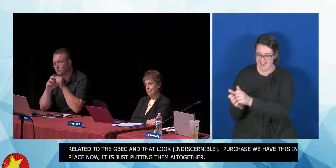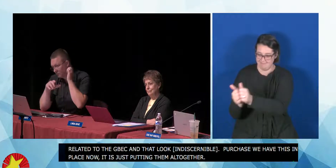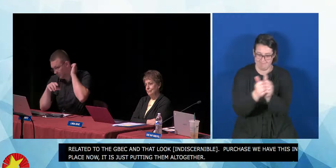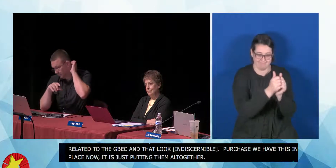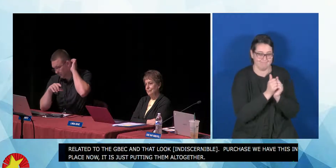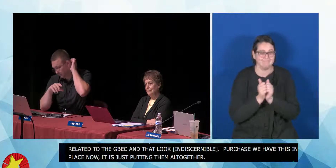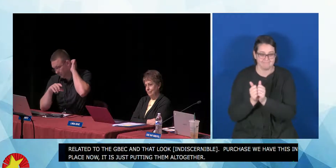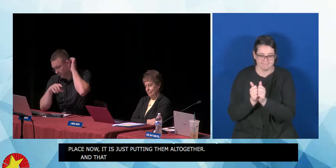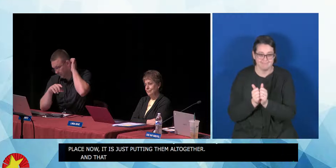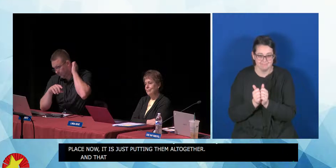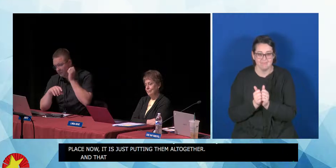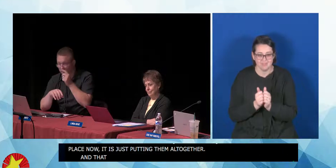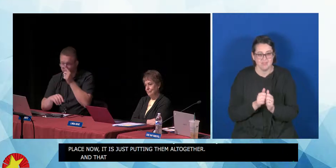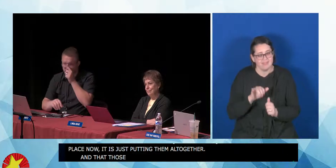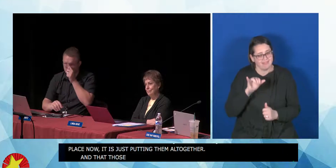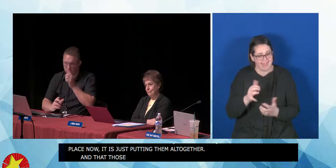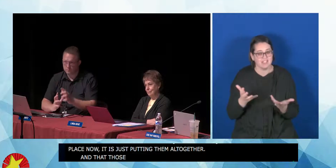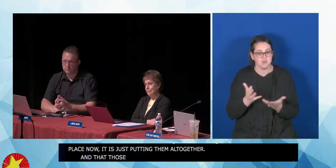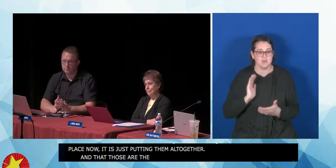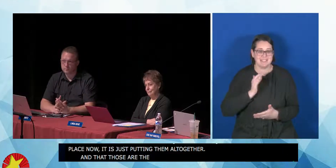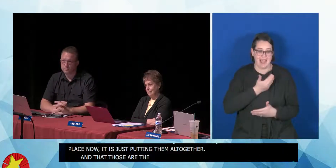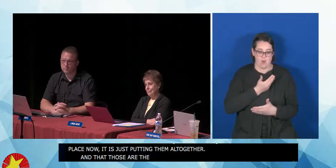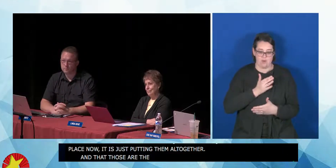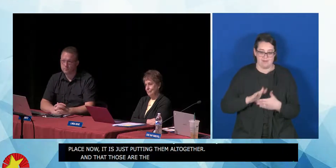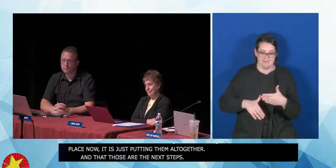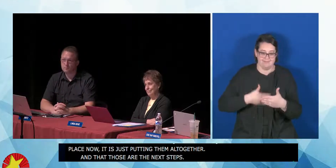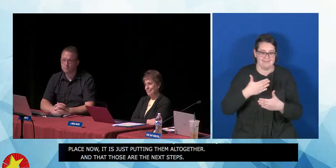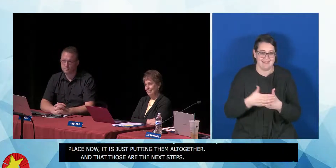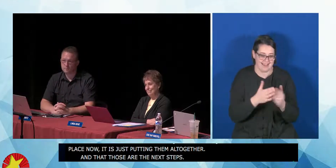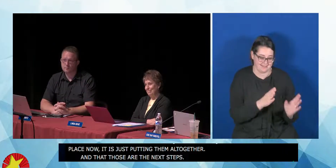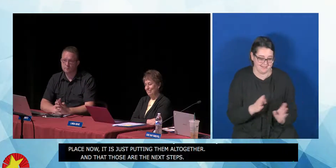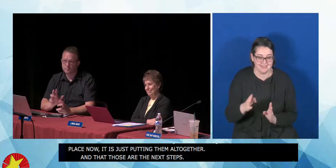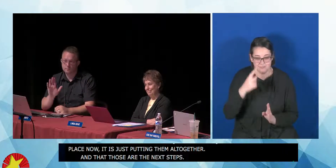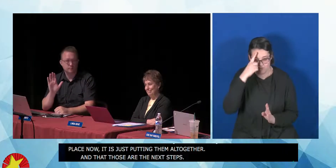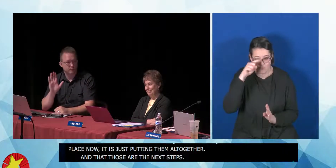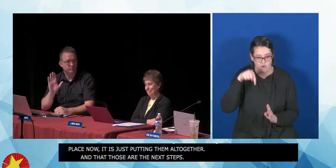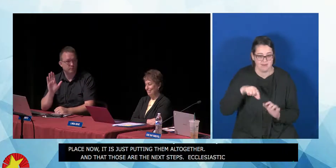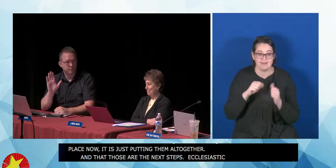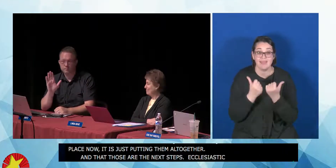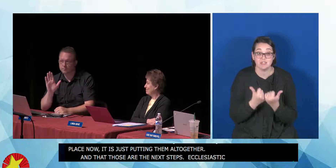the next steps for the agency.